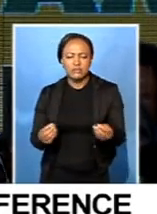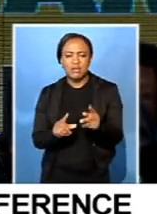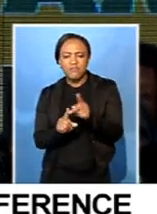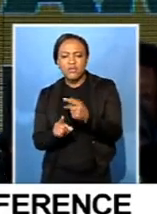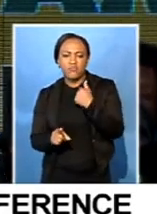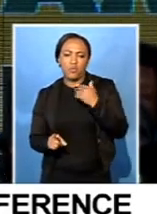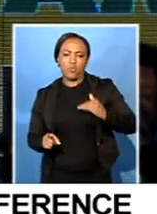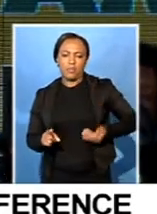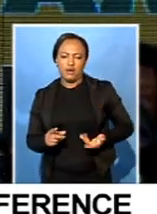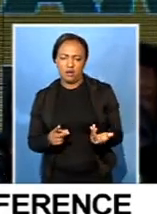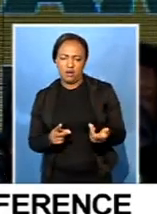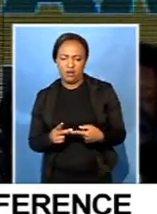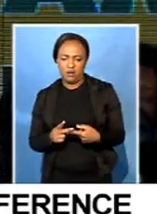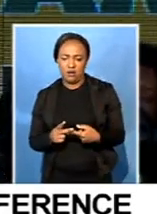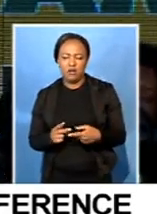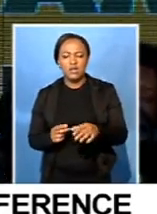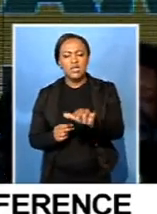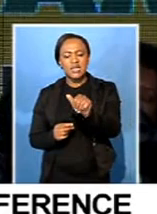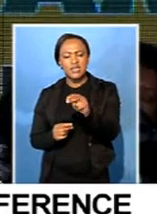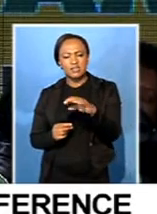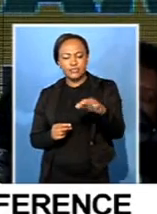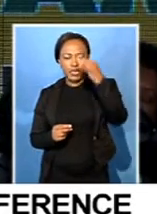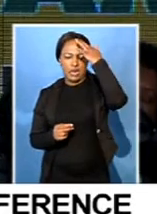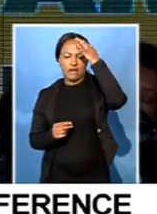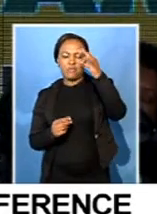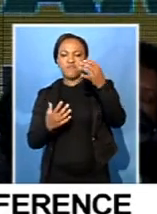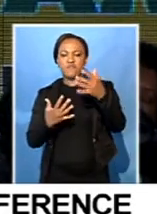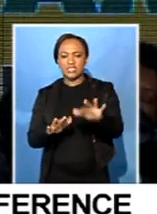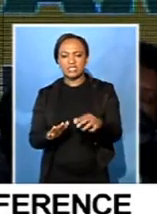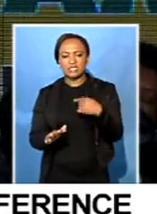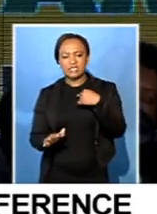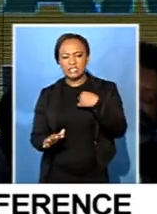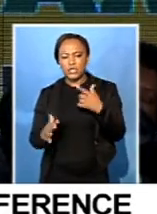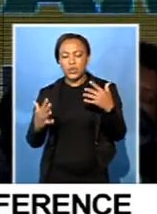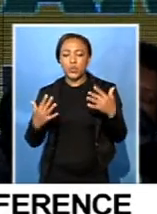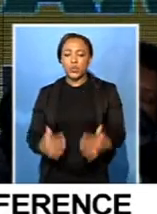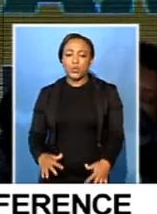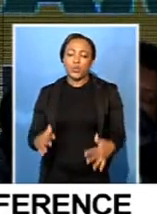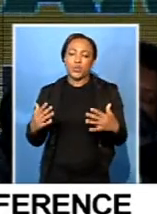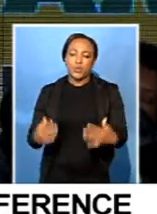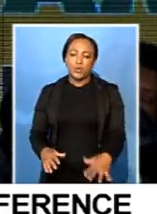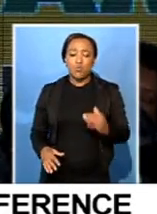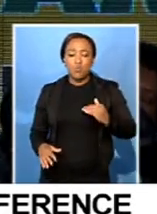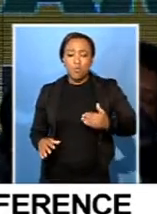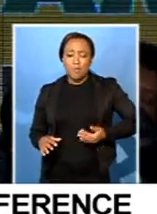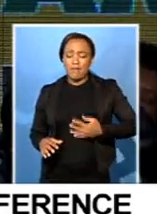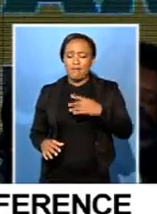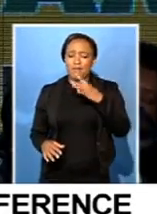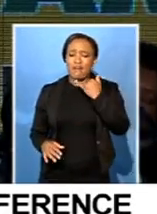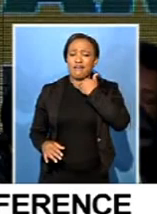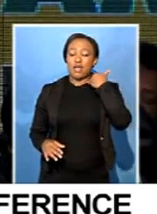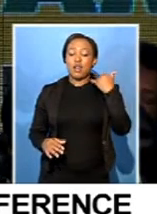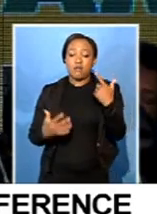The ANC government has made the killings of women a priority